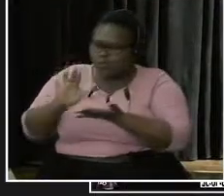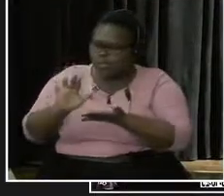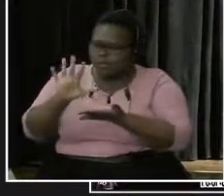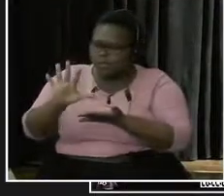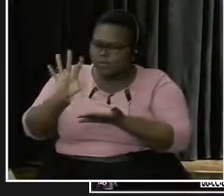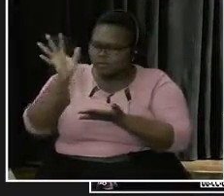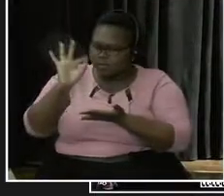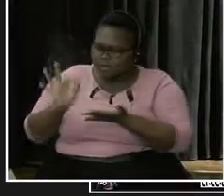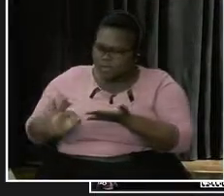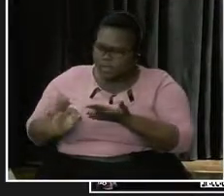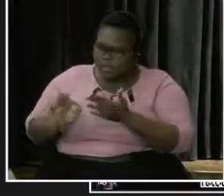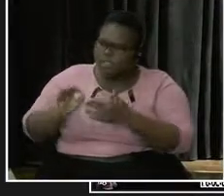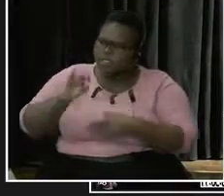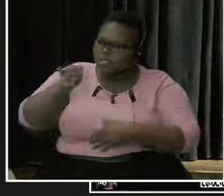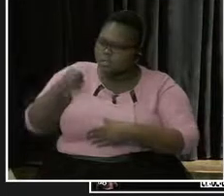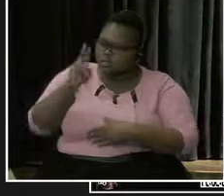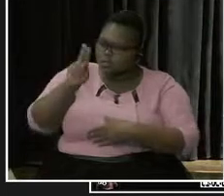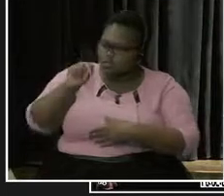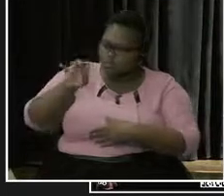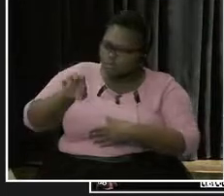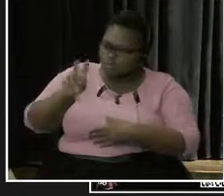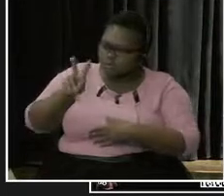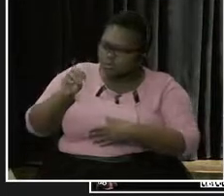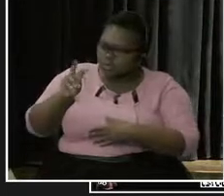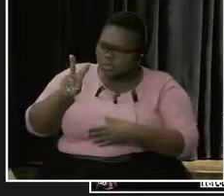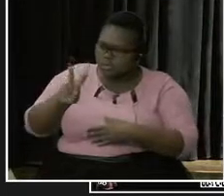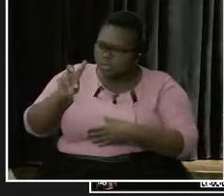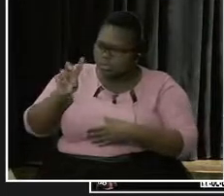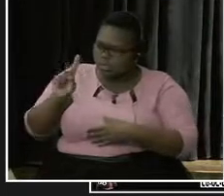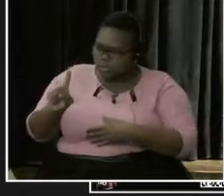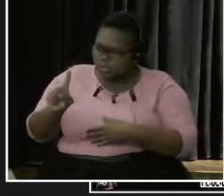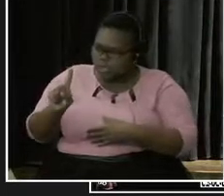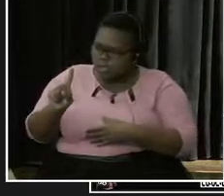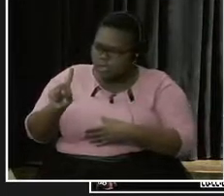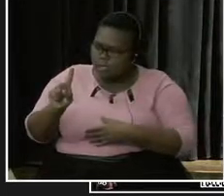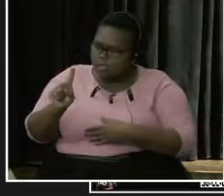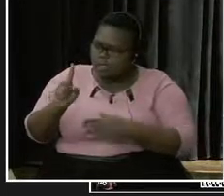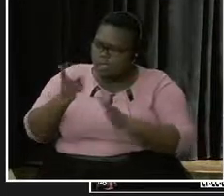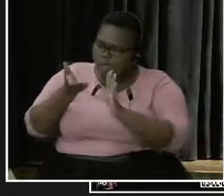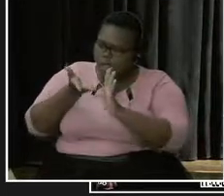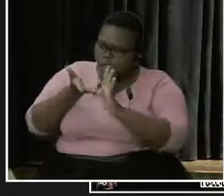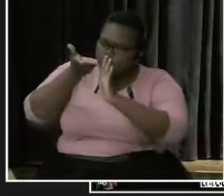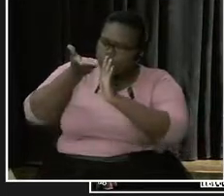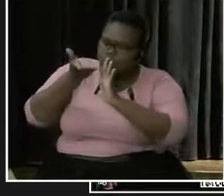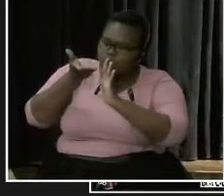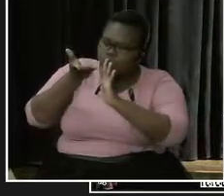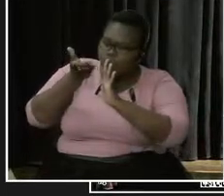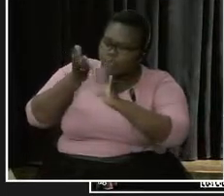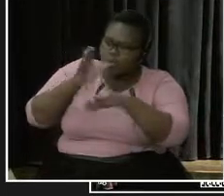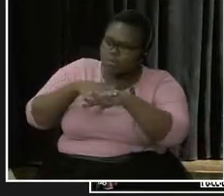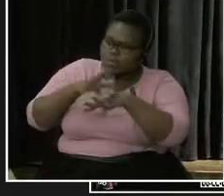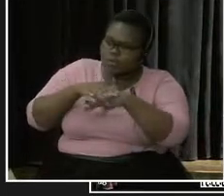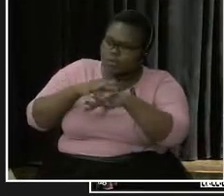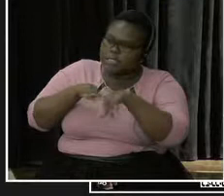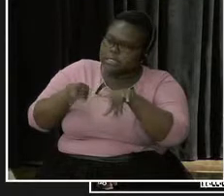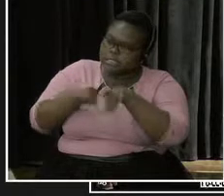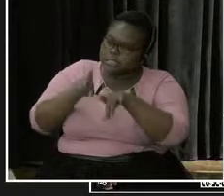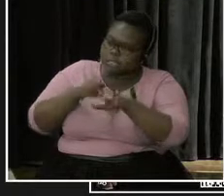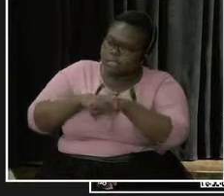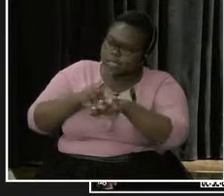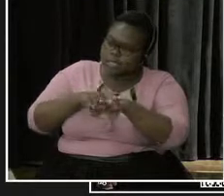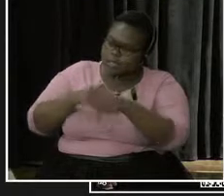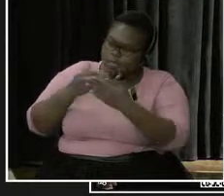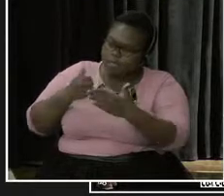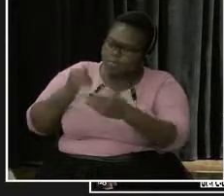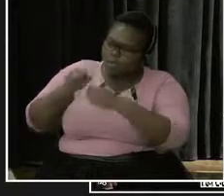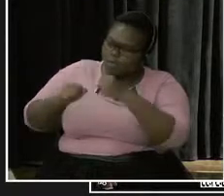at June 2021 was reported as being slightly higher than compared to the same period in the